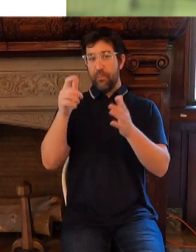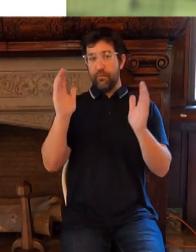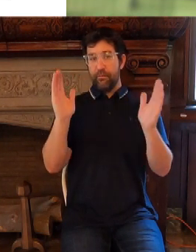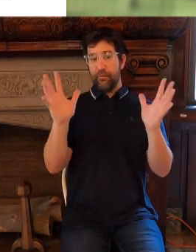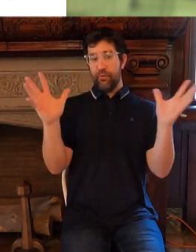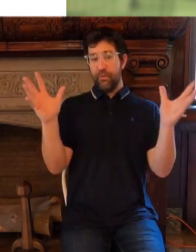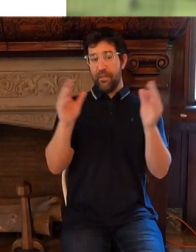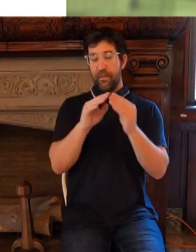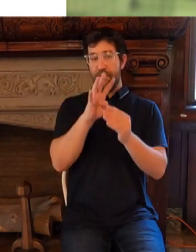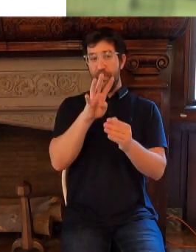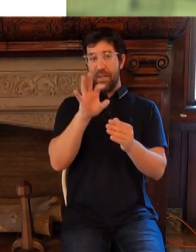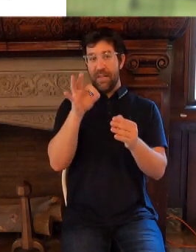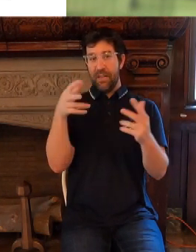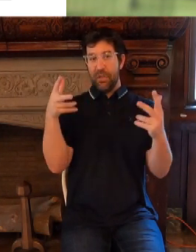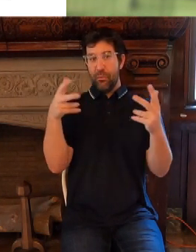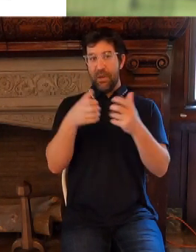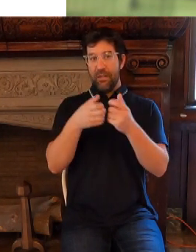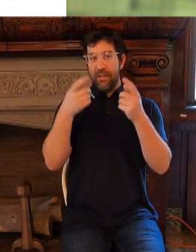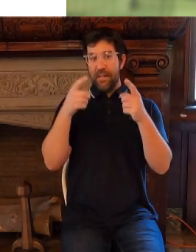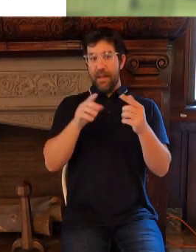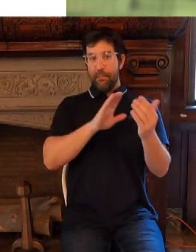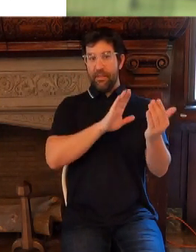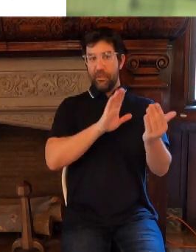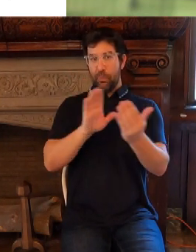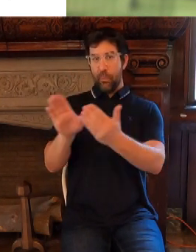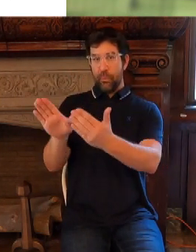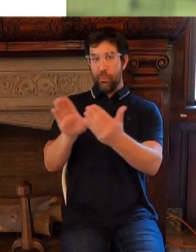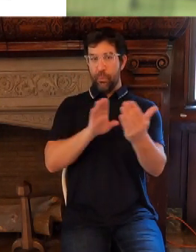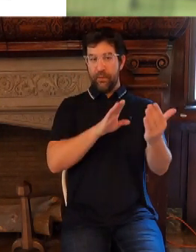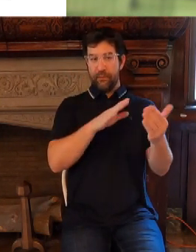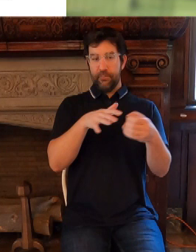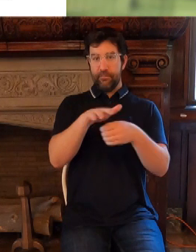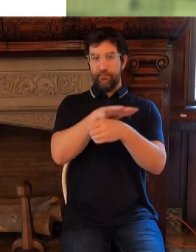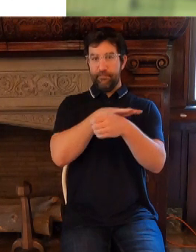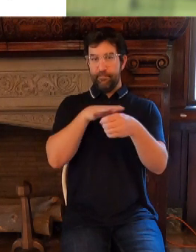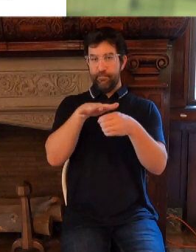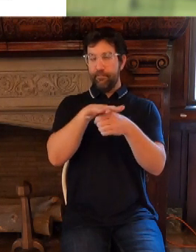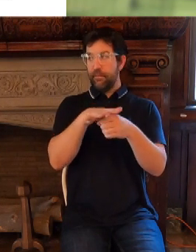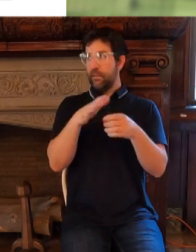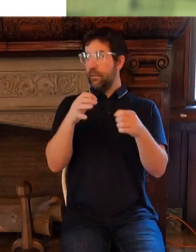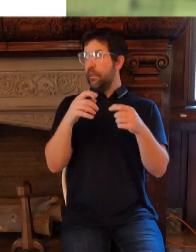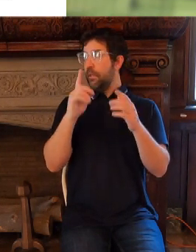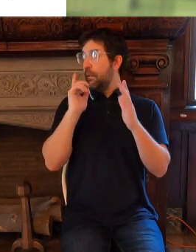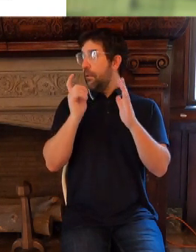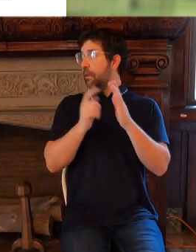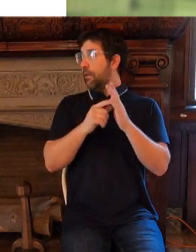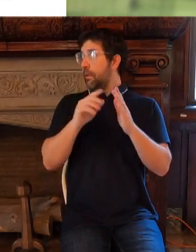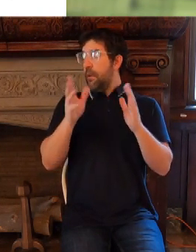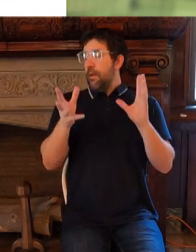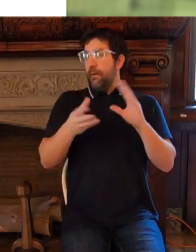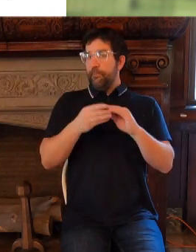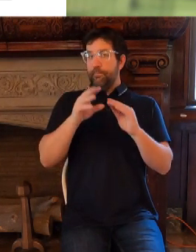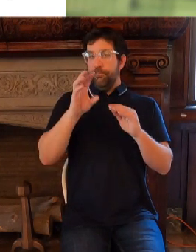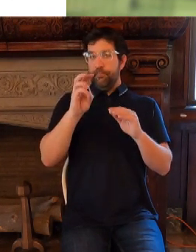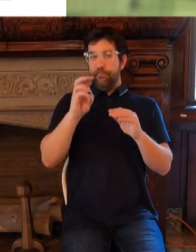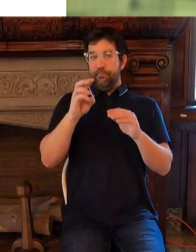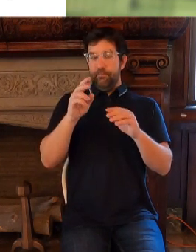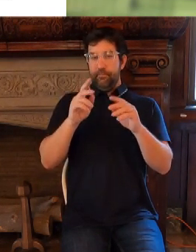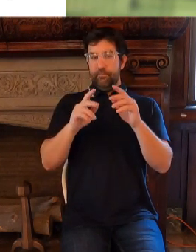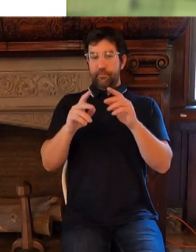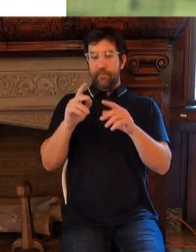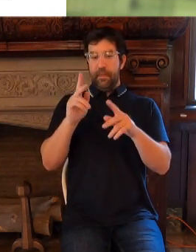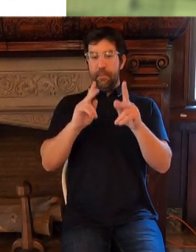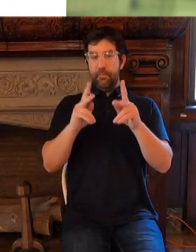were 49 crashes reported along this corridor in our project site. I want to point out that 6 of those were pedestrian